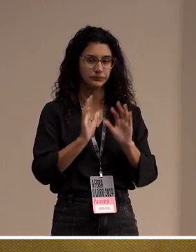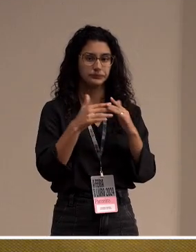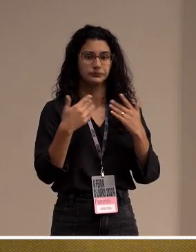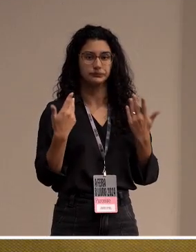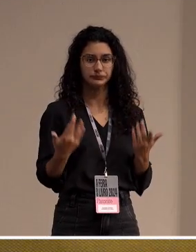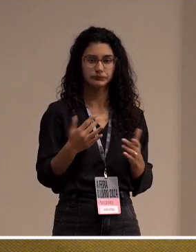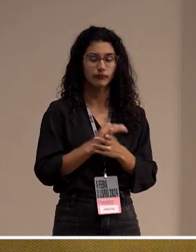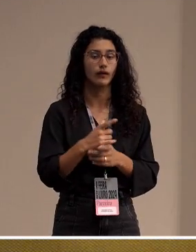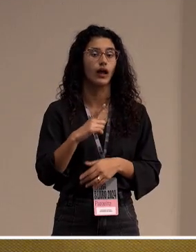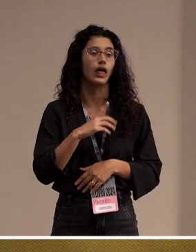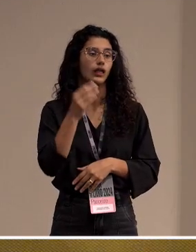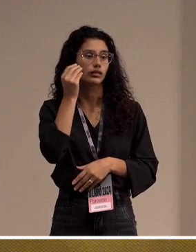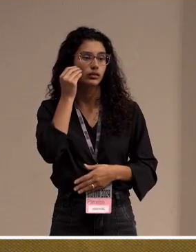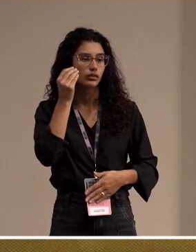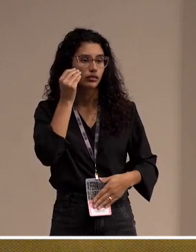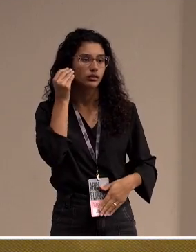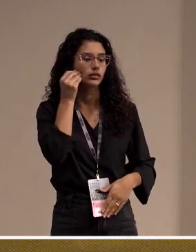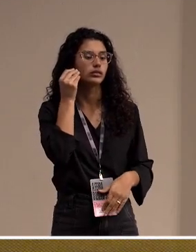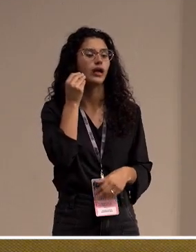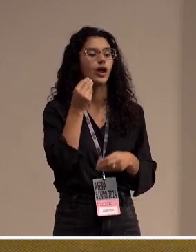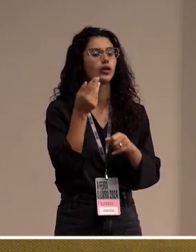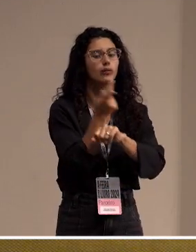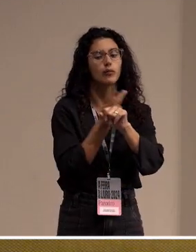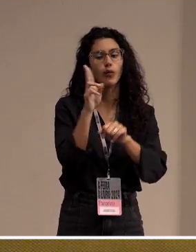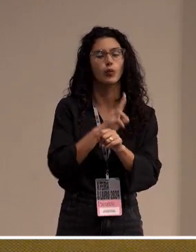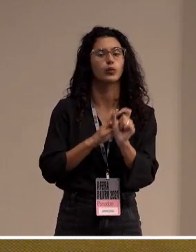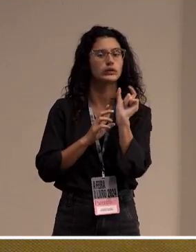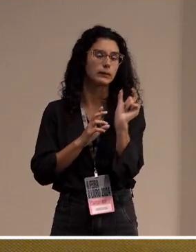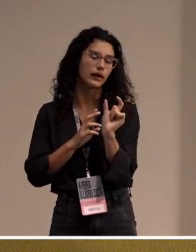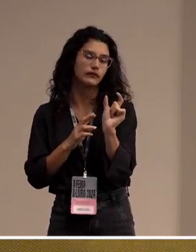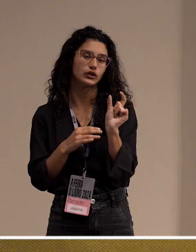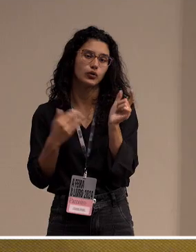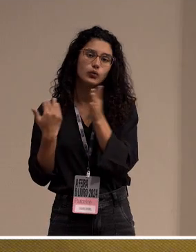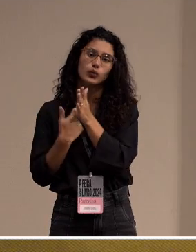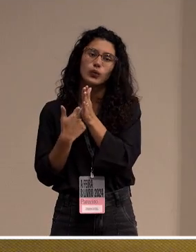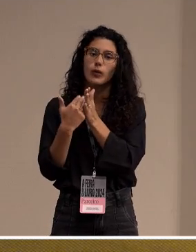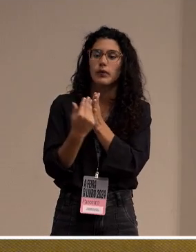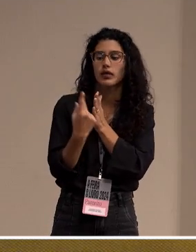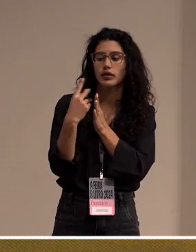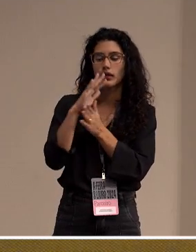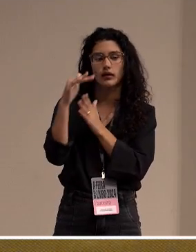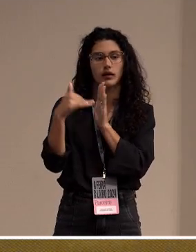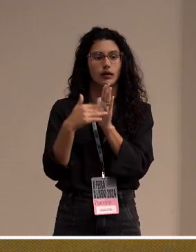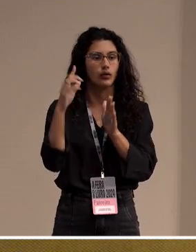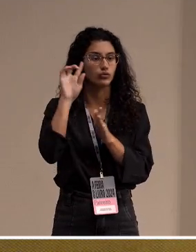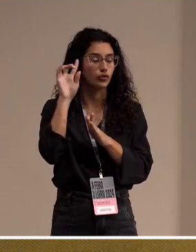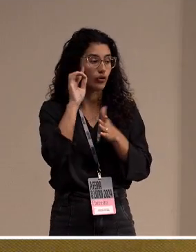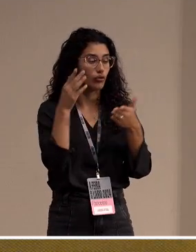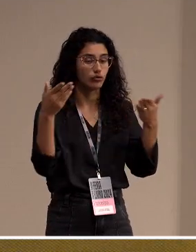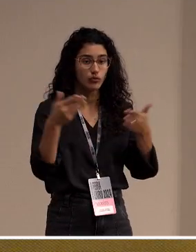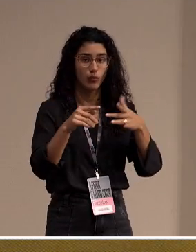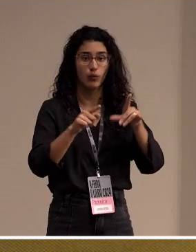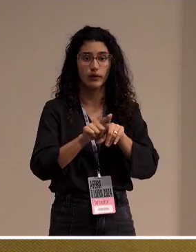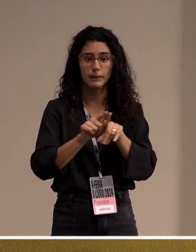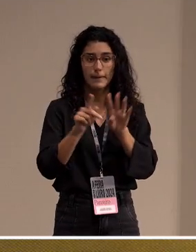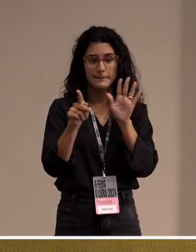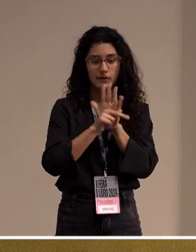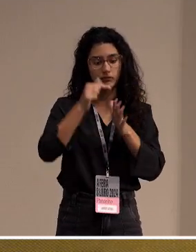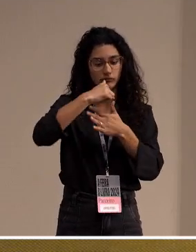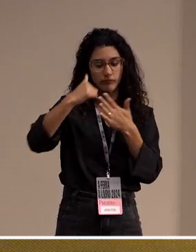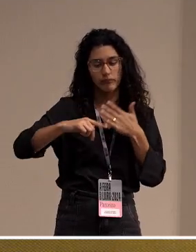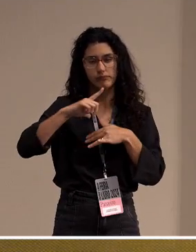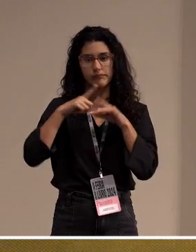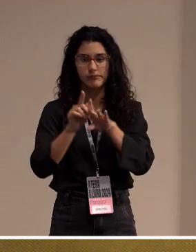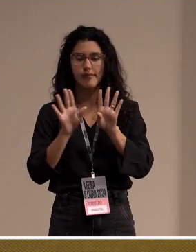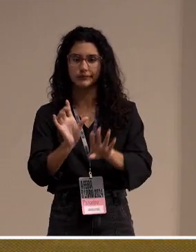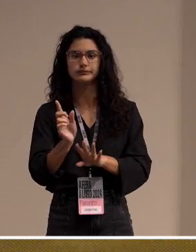trace the word from its earliest inceptions to the present day, but never looking at it as just a